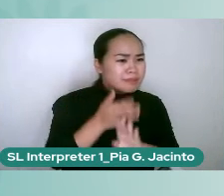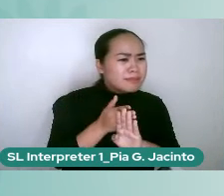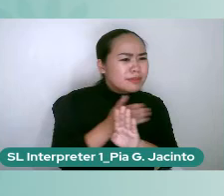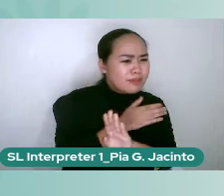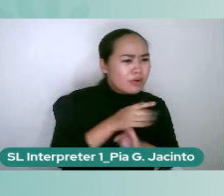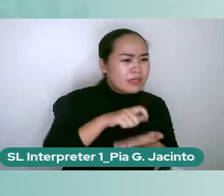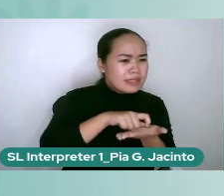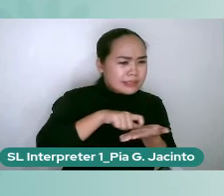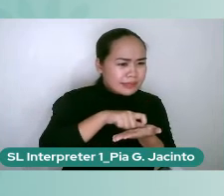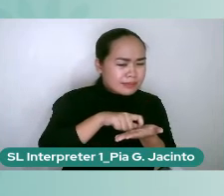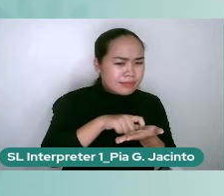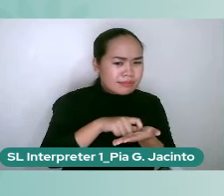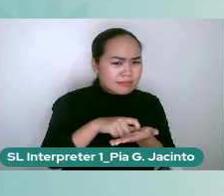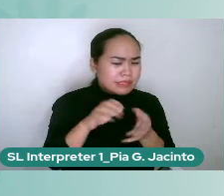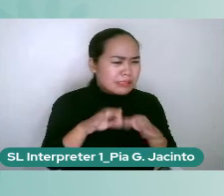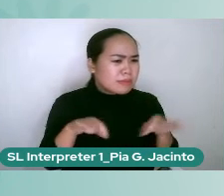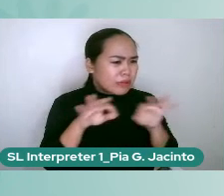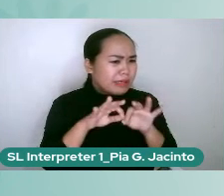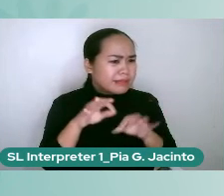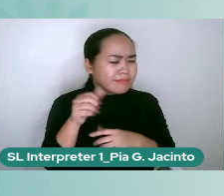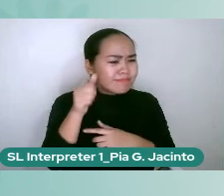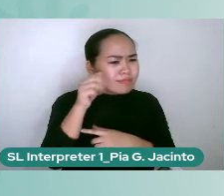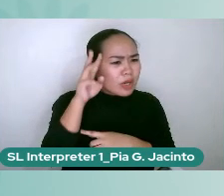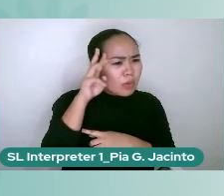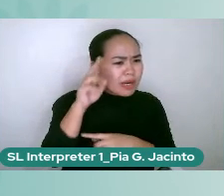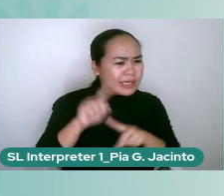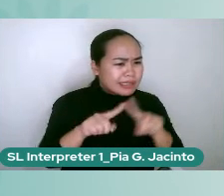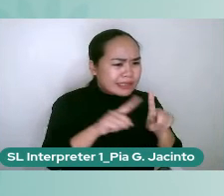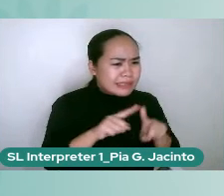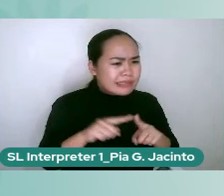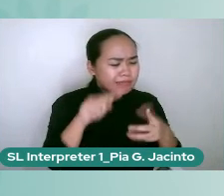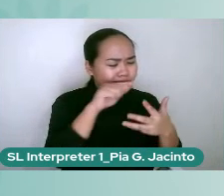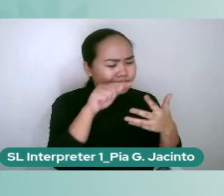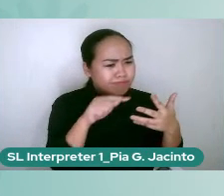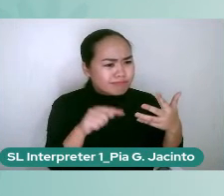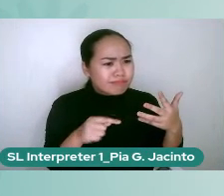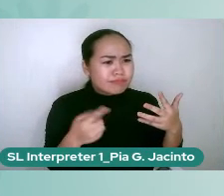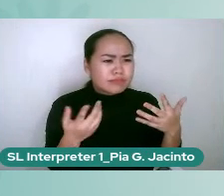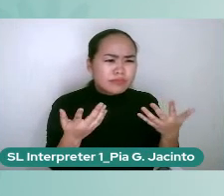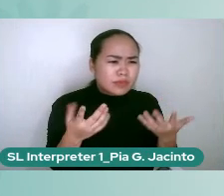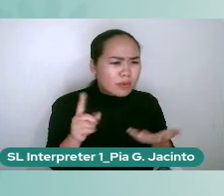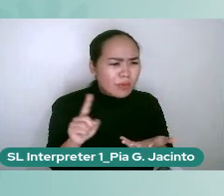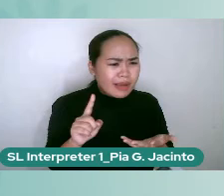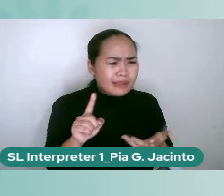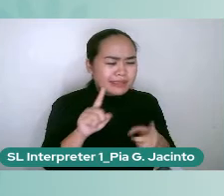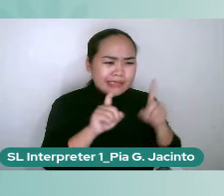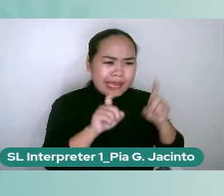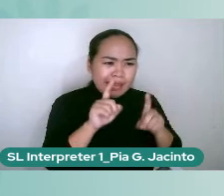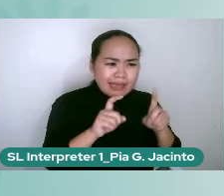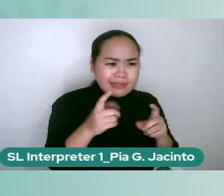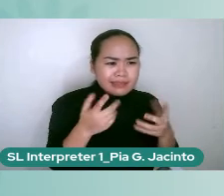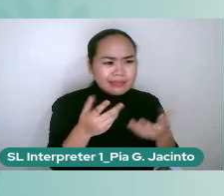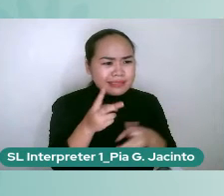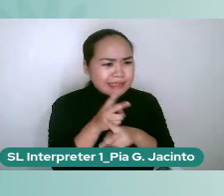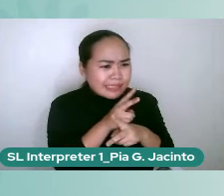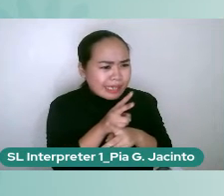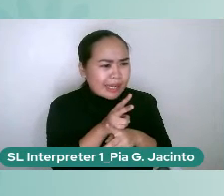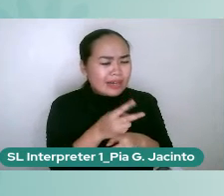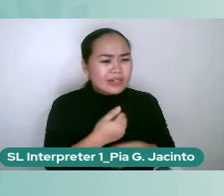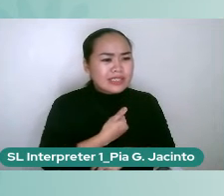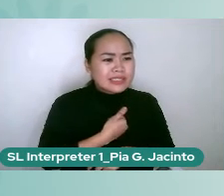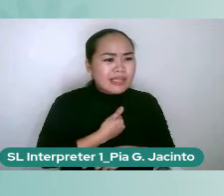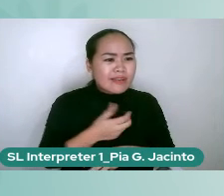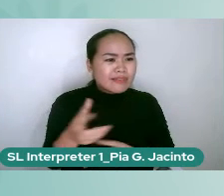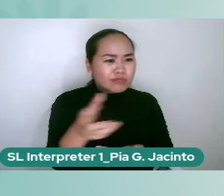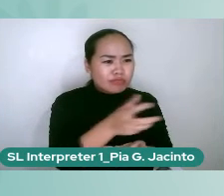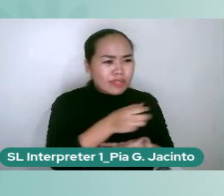that HPV screening now comes with different options as well for point of care testing and also for self-collection. And I think you'll hear more